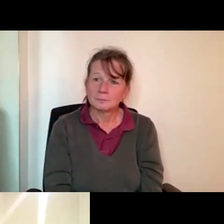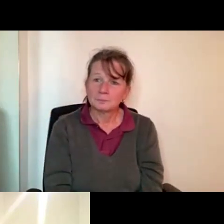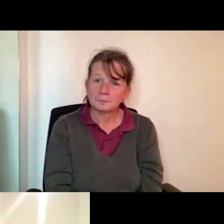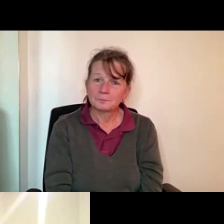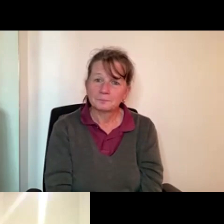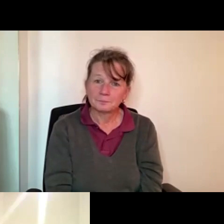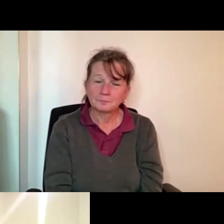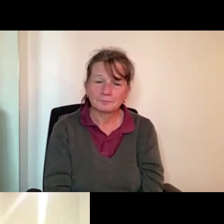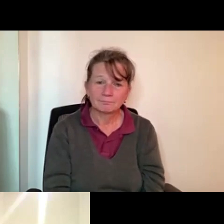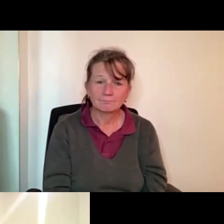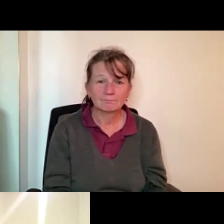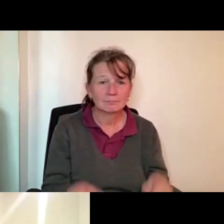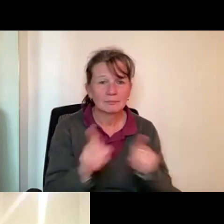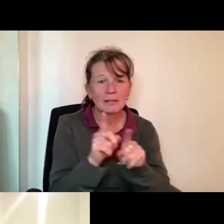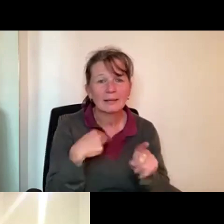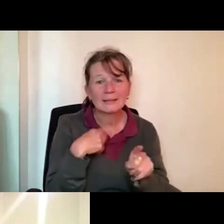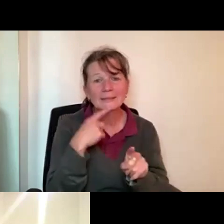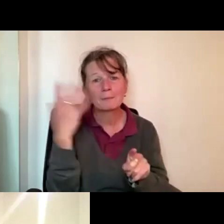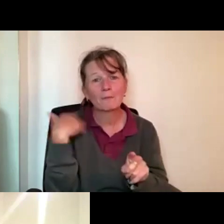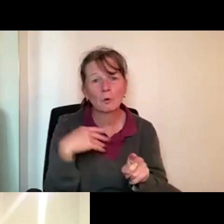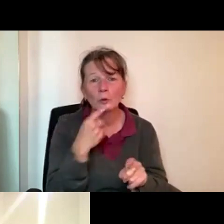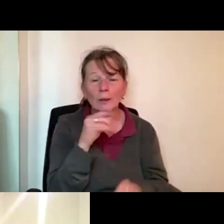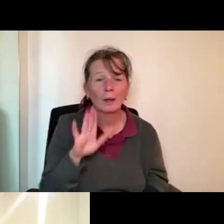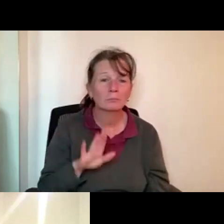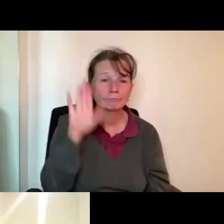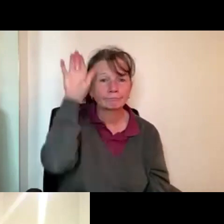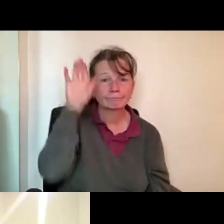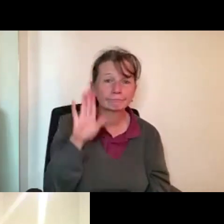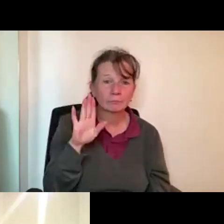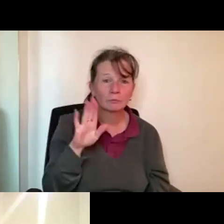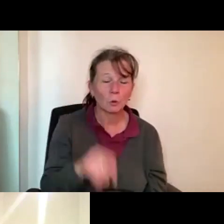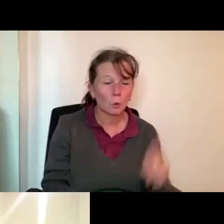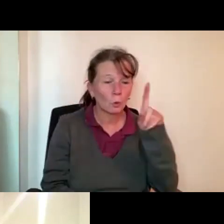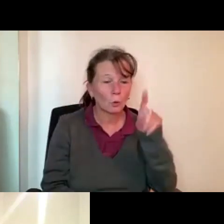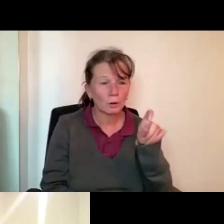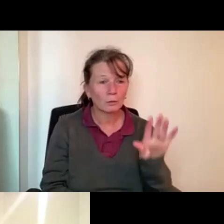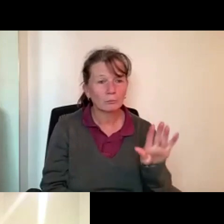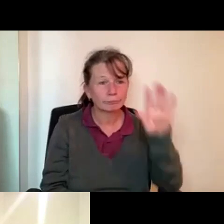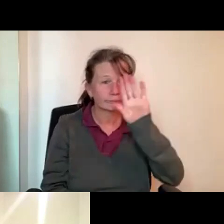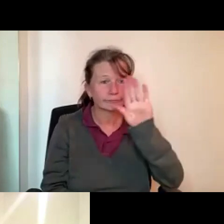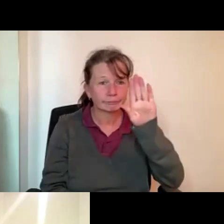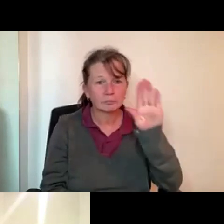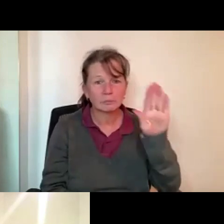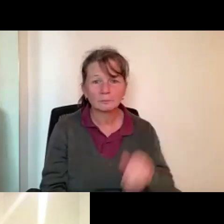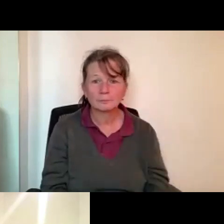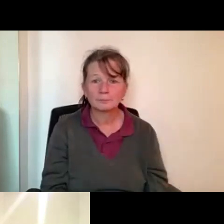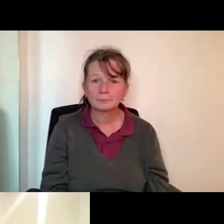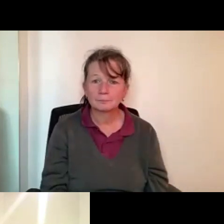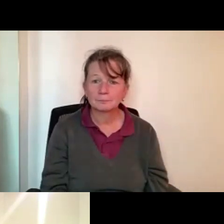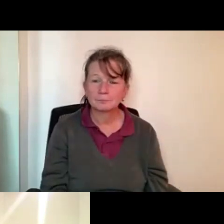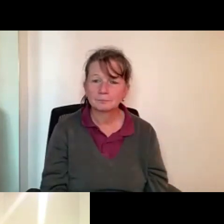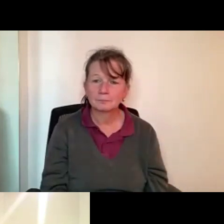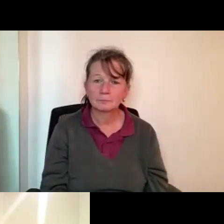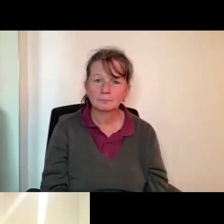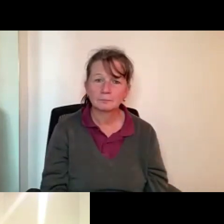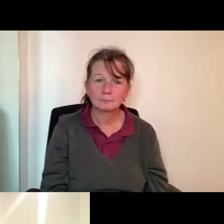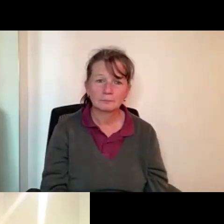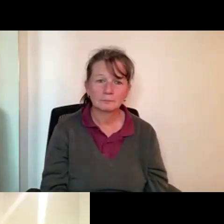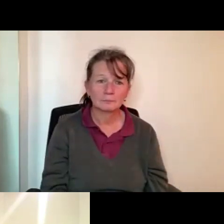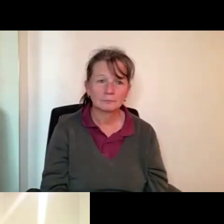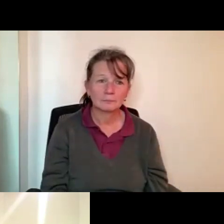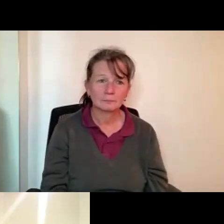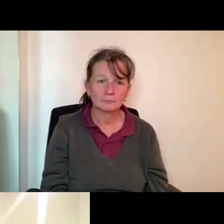beginning, you can literally raise a hand, or there is a raise the hand button on Zoom if anybody would like to chip in.